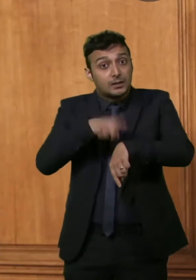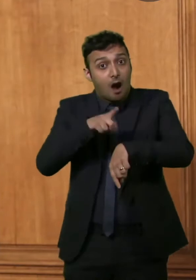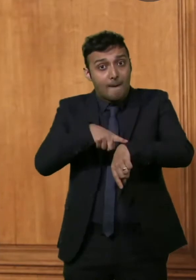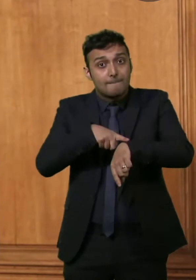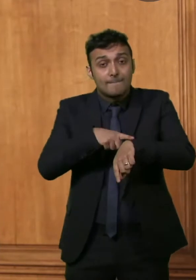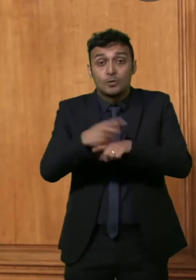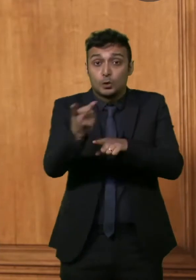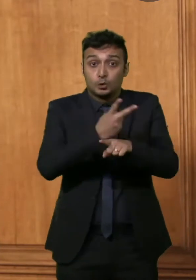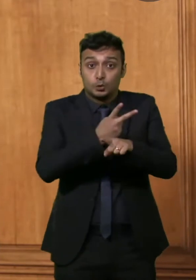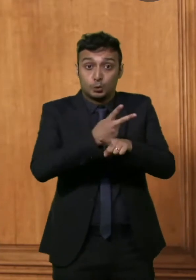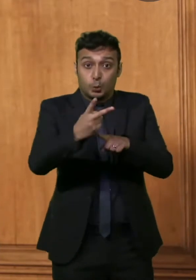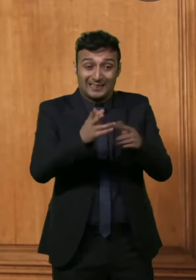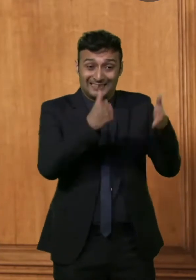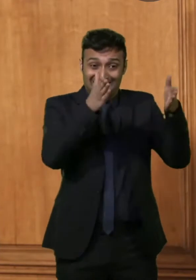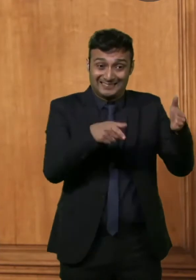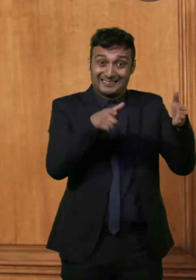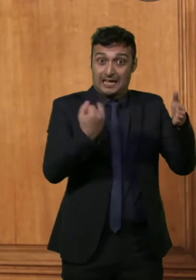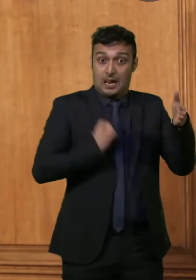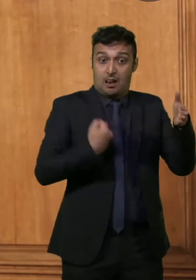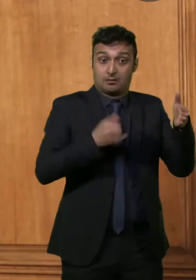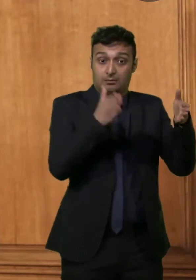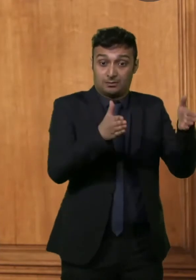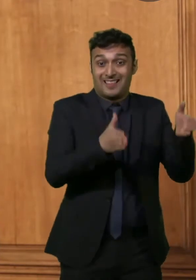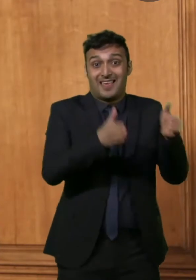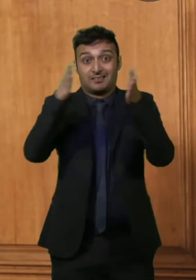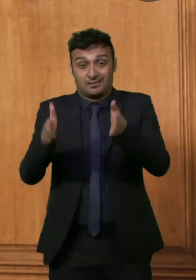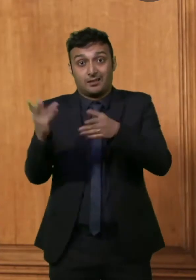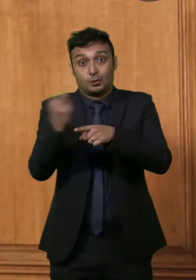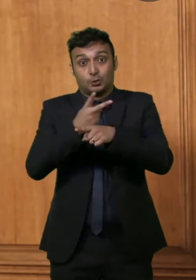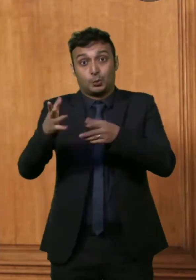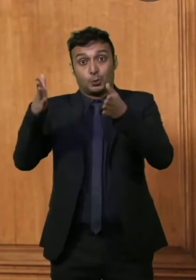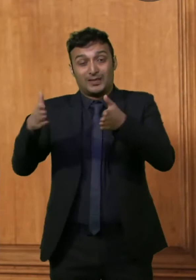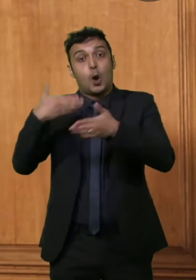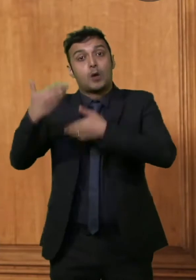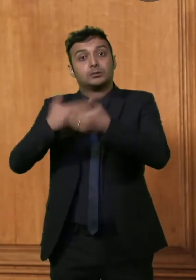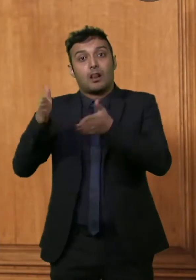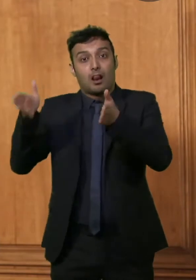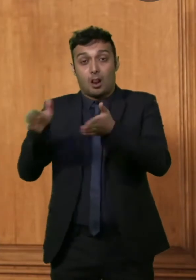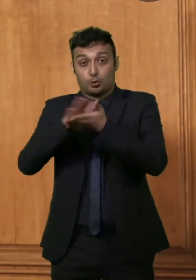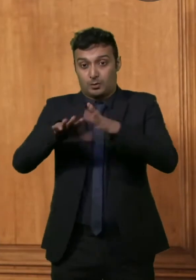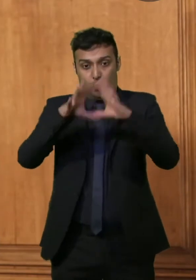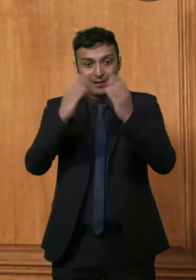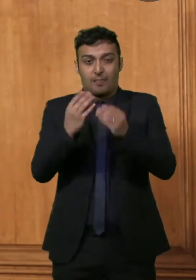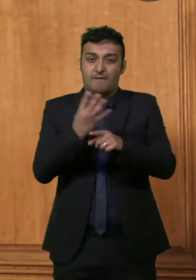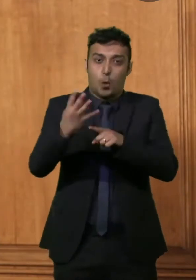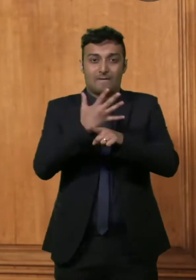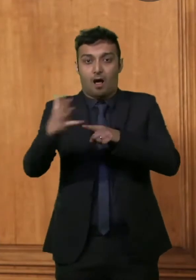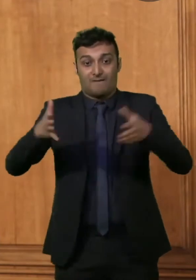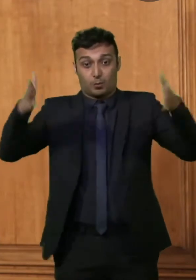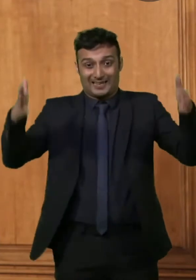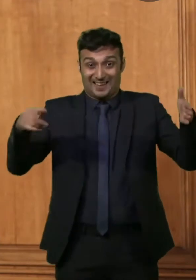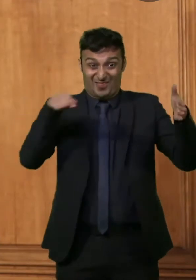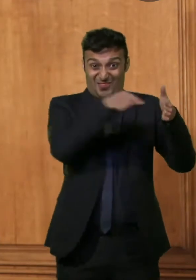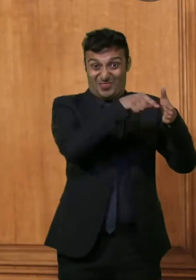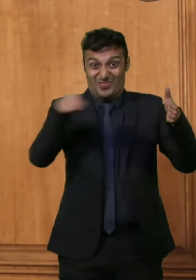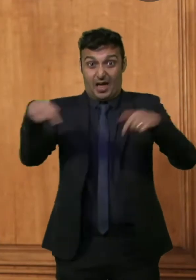hospitalisation, so that 4 to 5 week assessment period is absolutely critical to know that the intervention that has gone in and the result